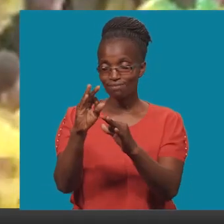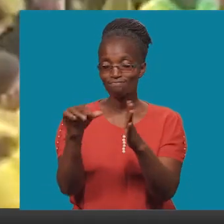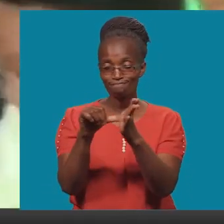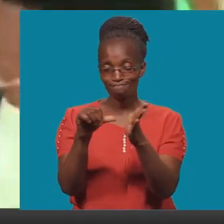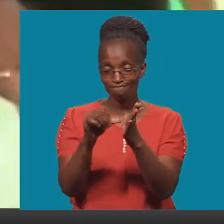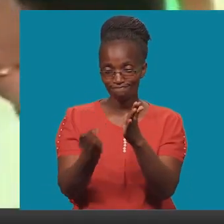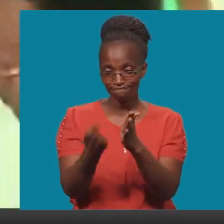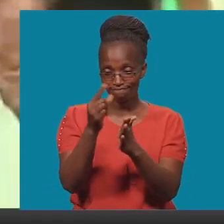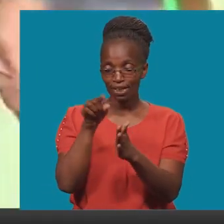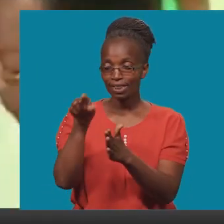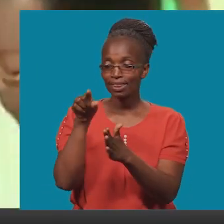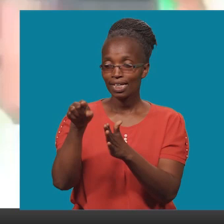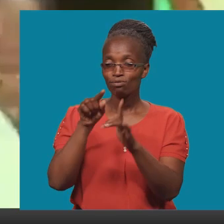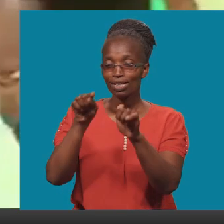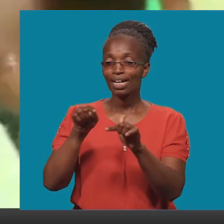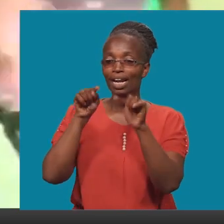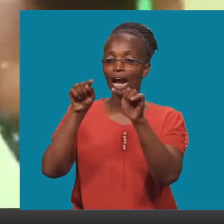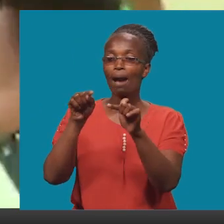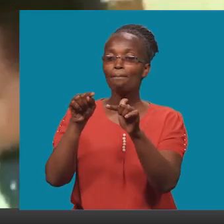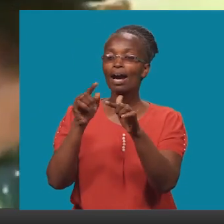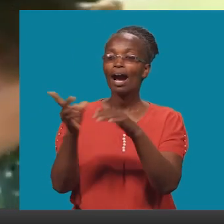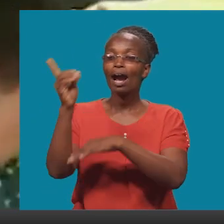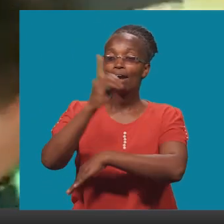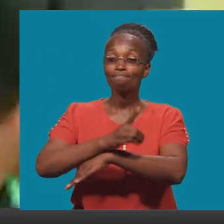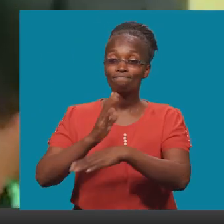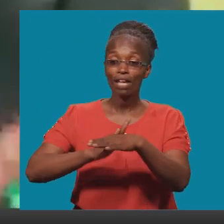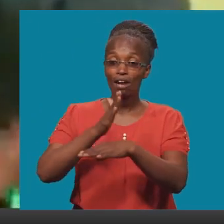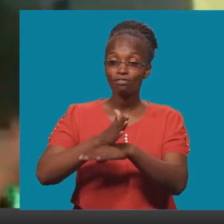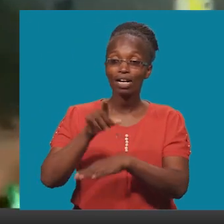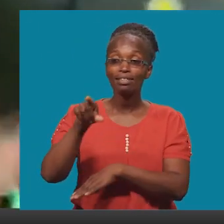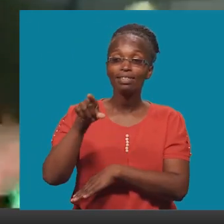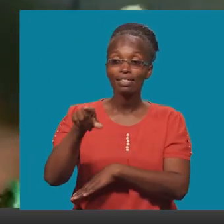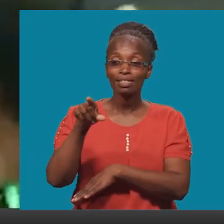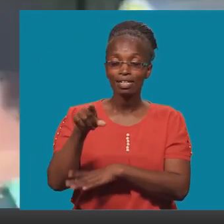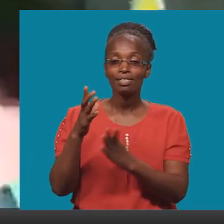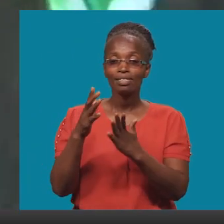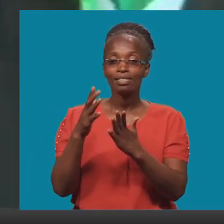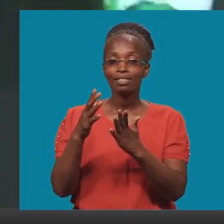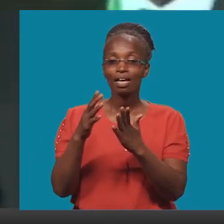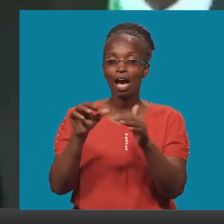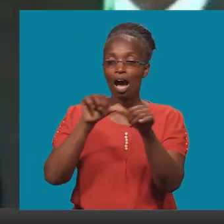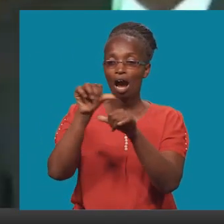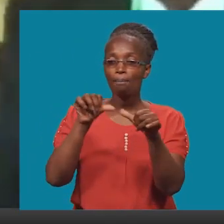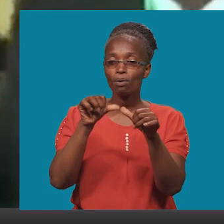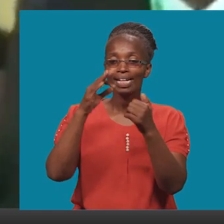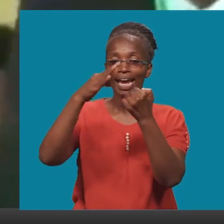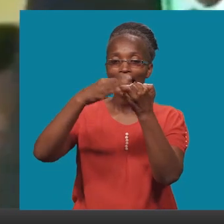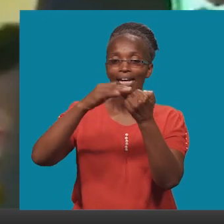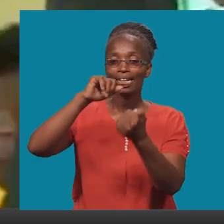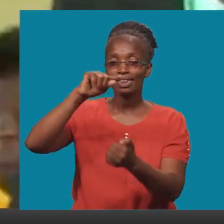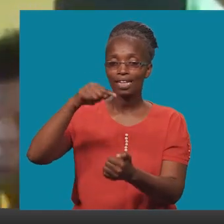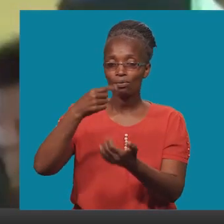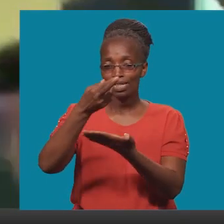yeyote. Usemi huu unajia baada ya lalama kutoka kwa muungano huo kuwa sajili wapiga kura